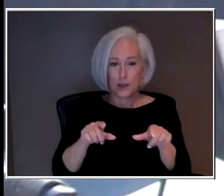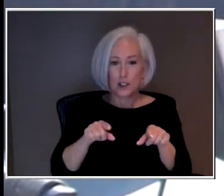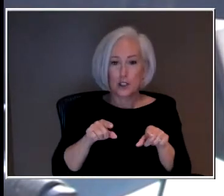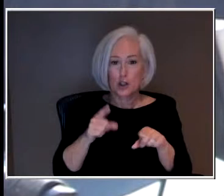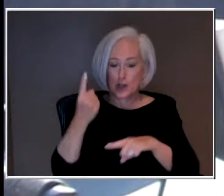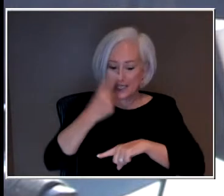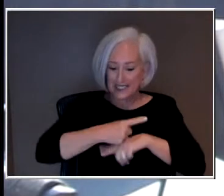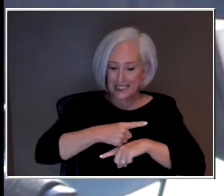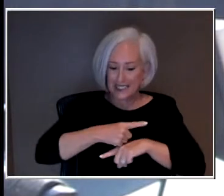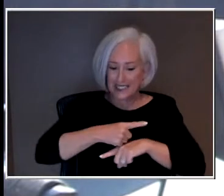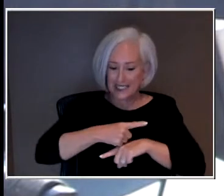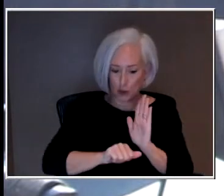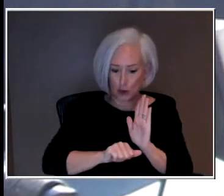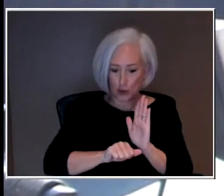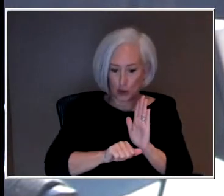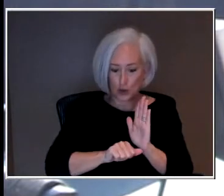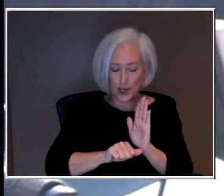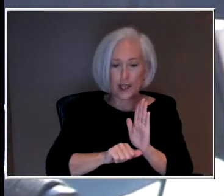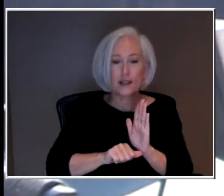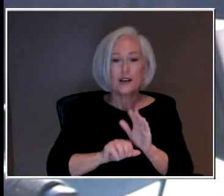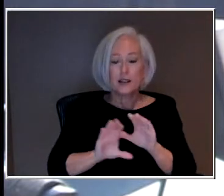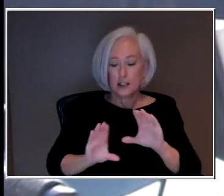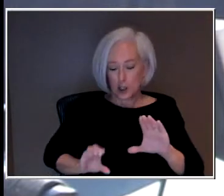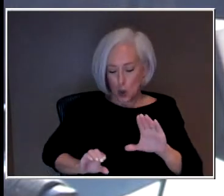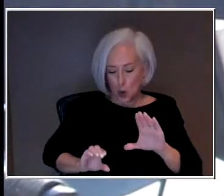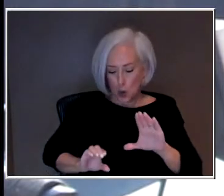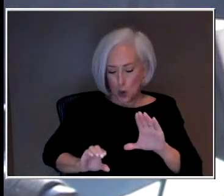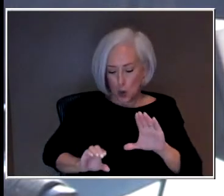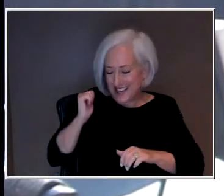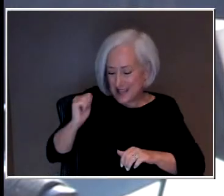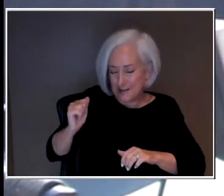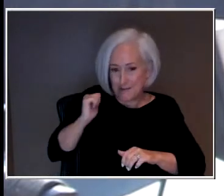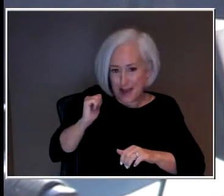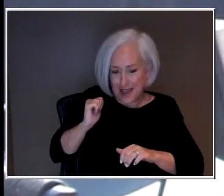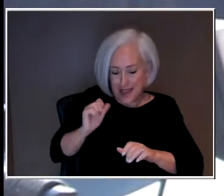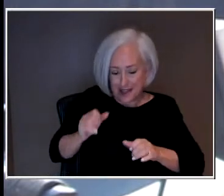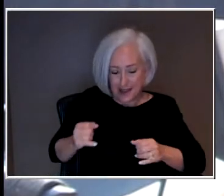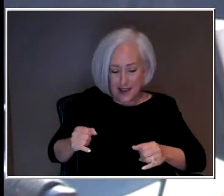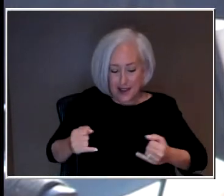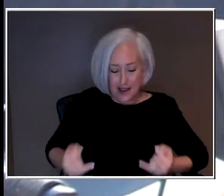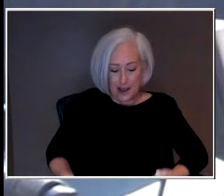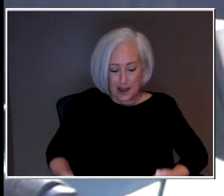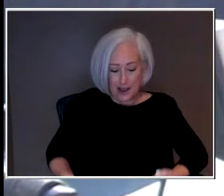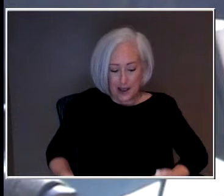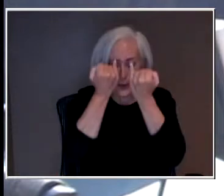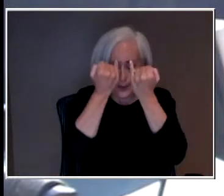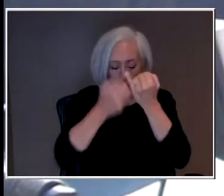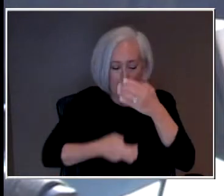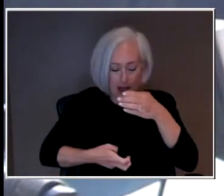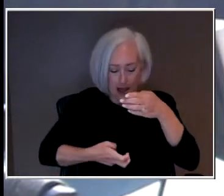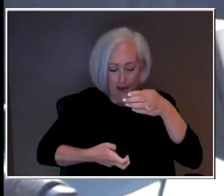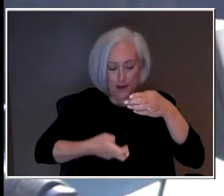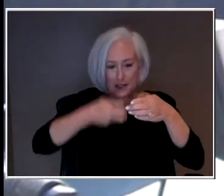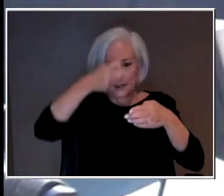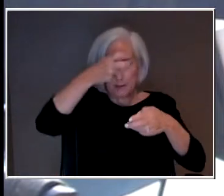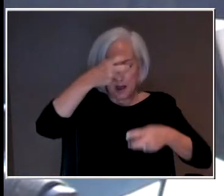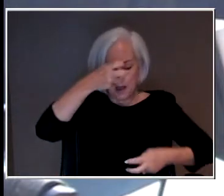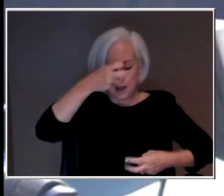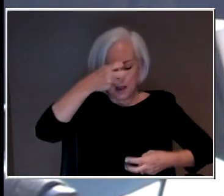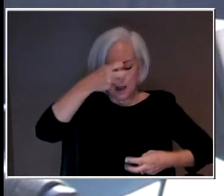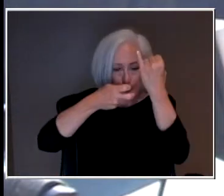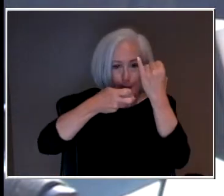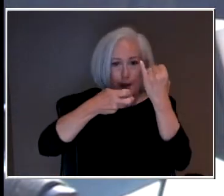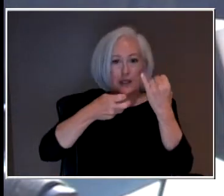wires where we think they need to go for her pain. But you can never be absolutely sure because obviously Diane had problems in her neck. So her nerves